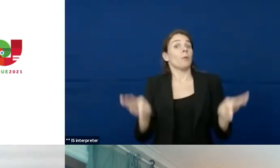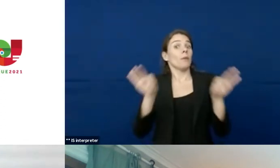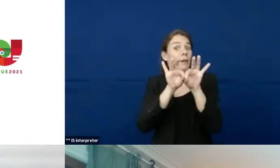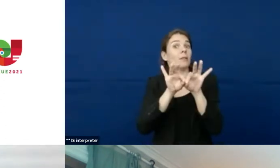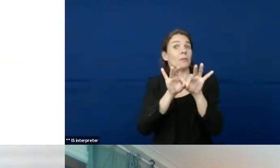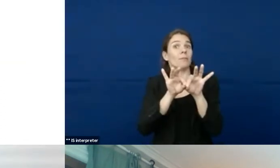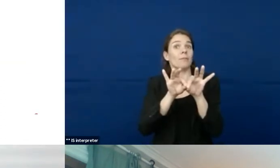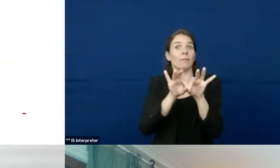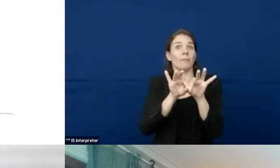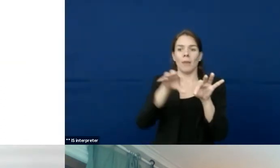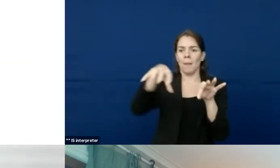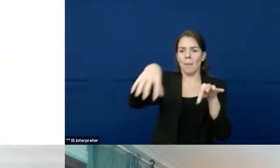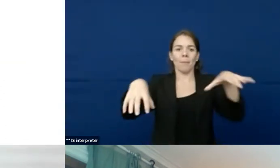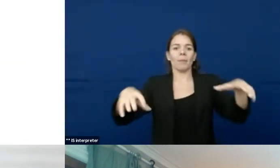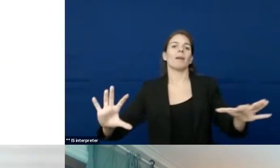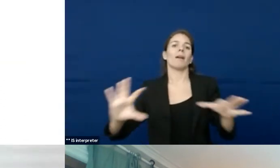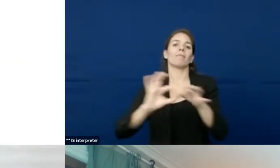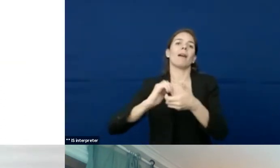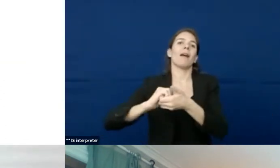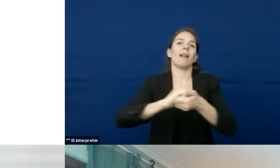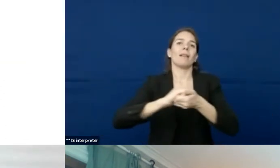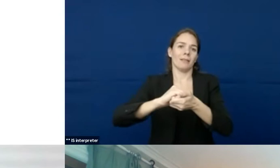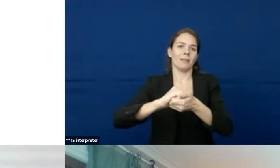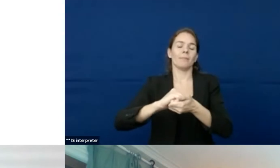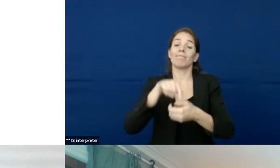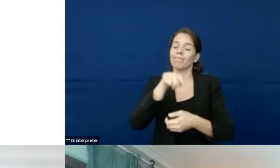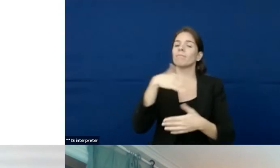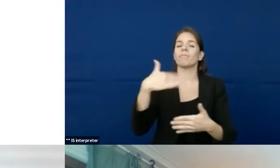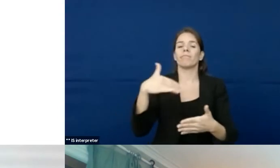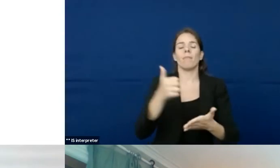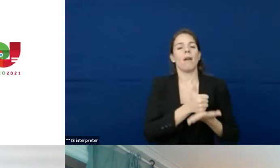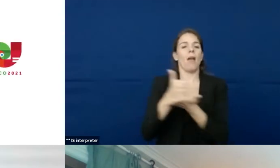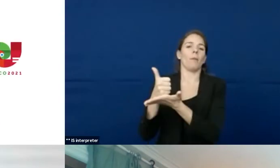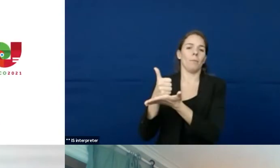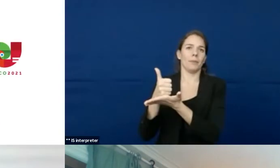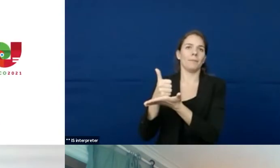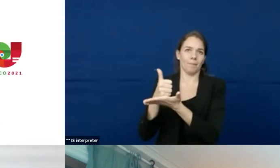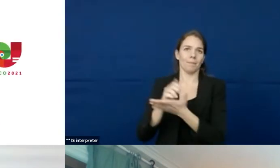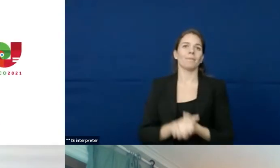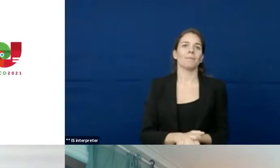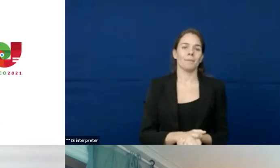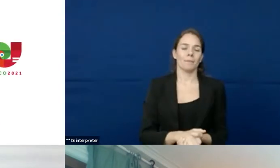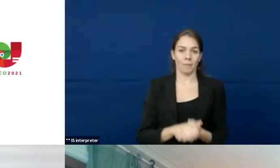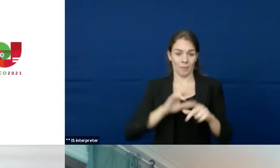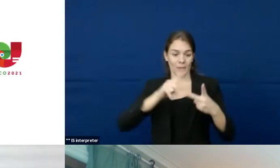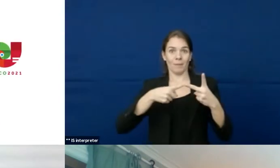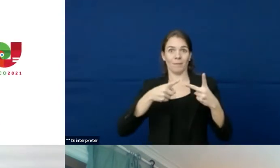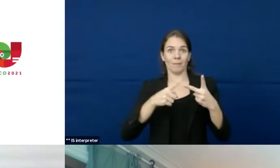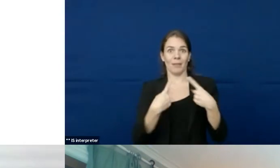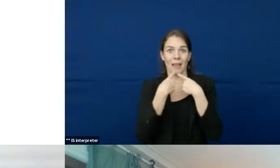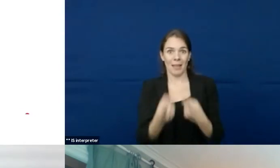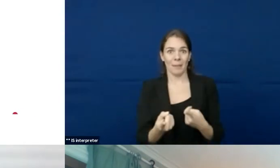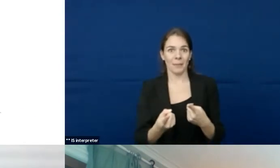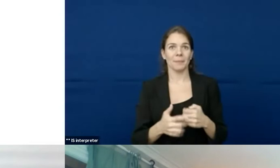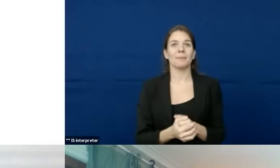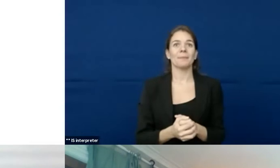then the second answer, it's a transform harmful and unequal gender and social norms. We heard from all